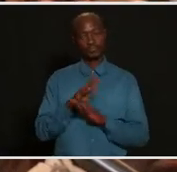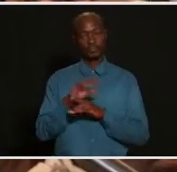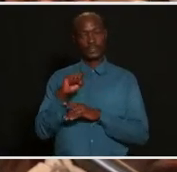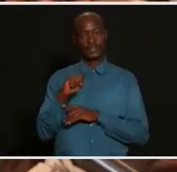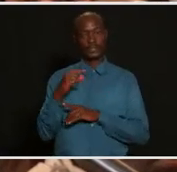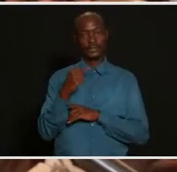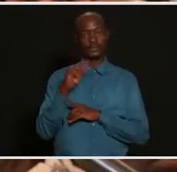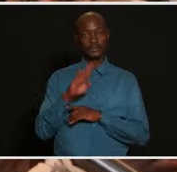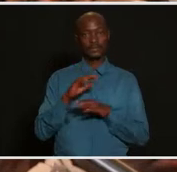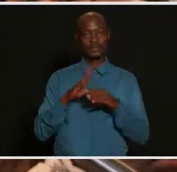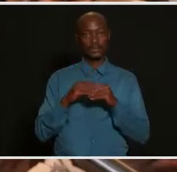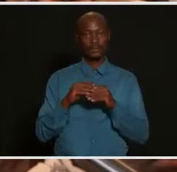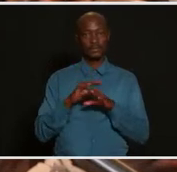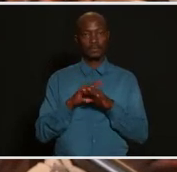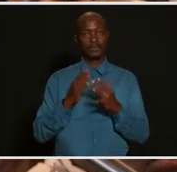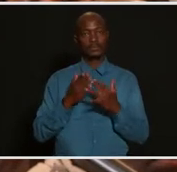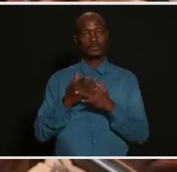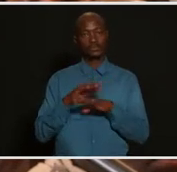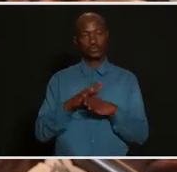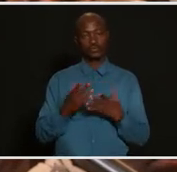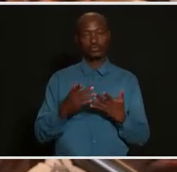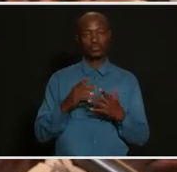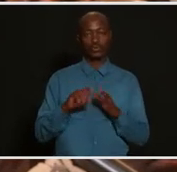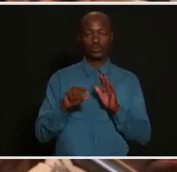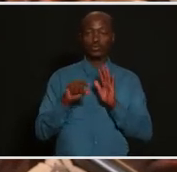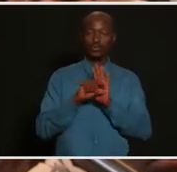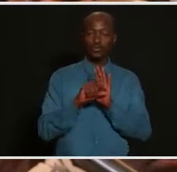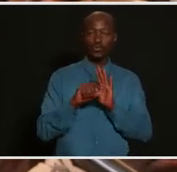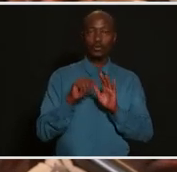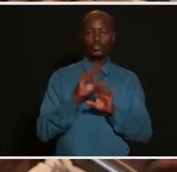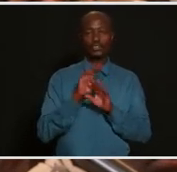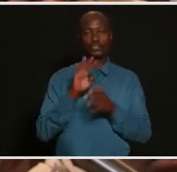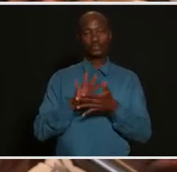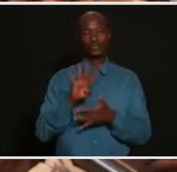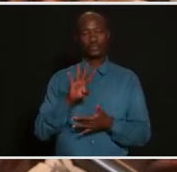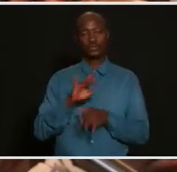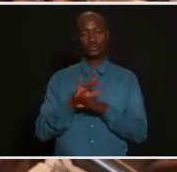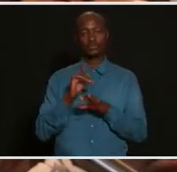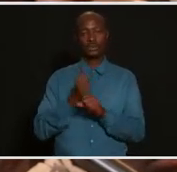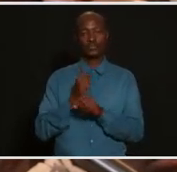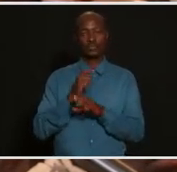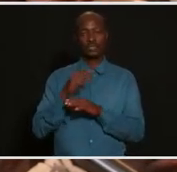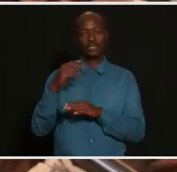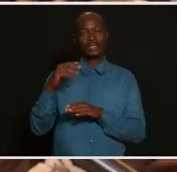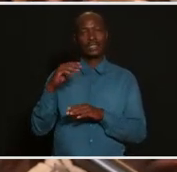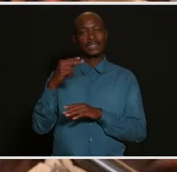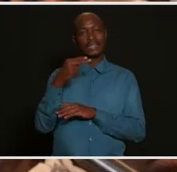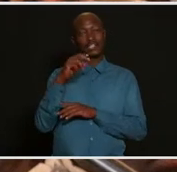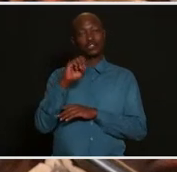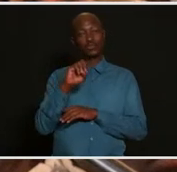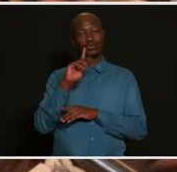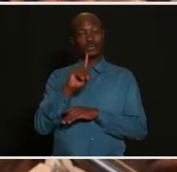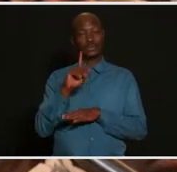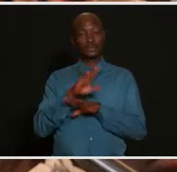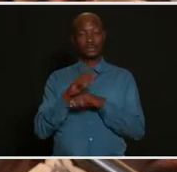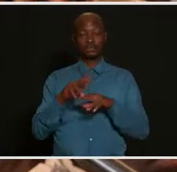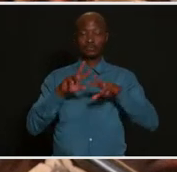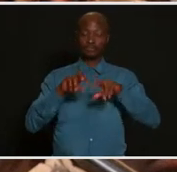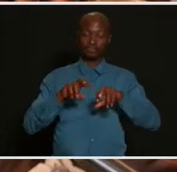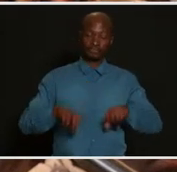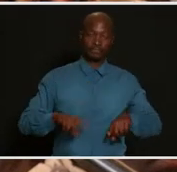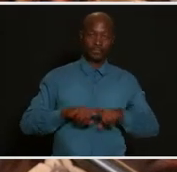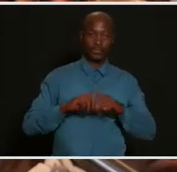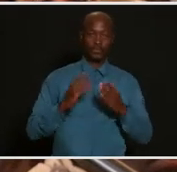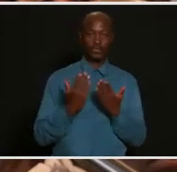through declaration through Clause 14 enabling the head of the Department of investigate gate